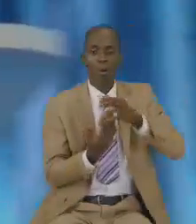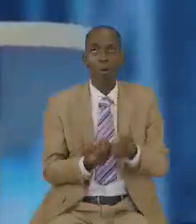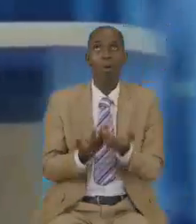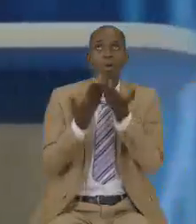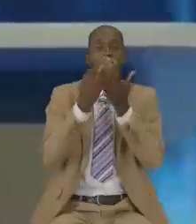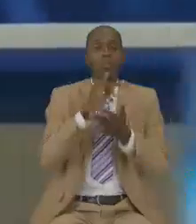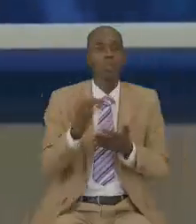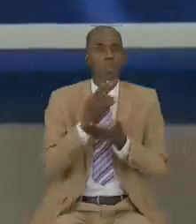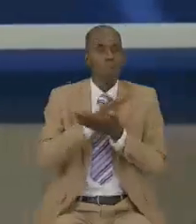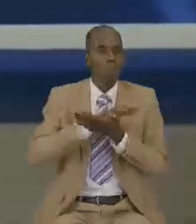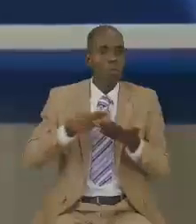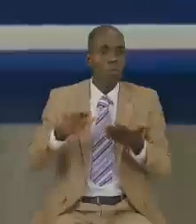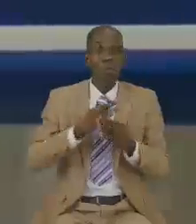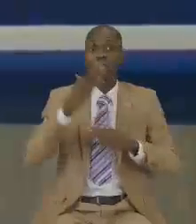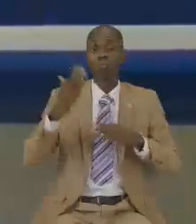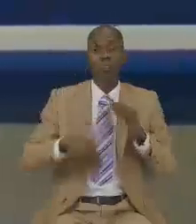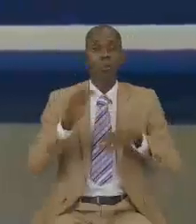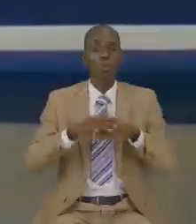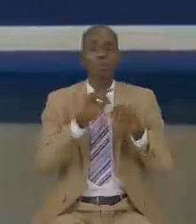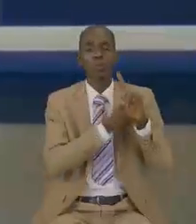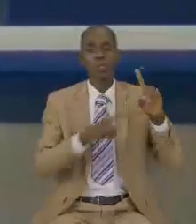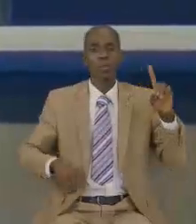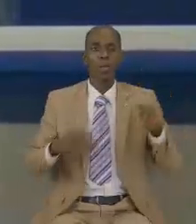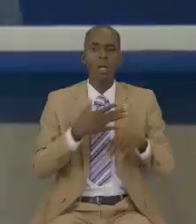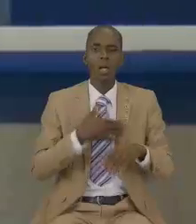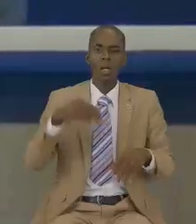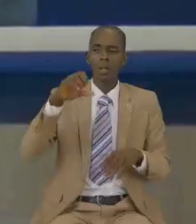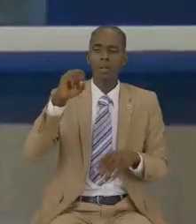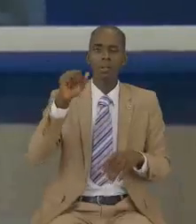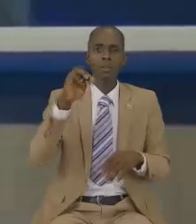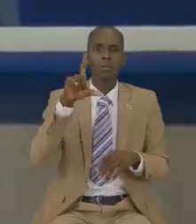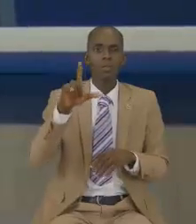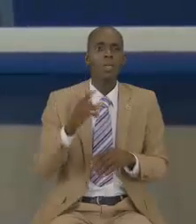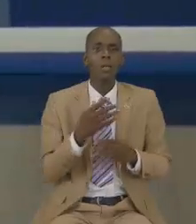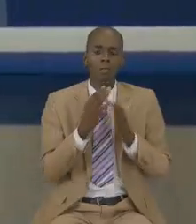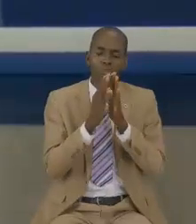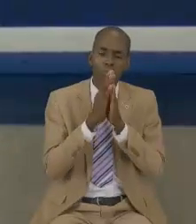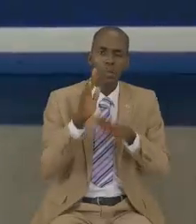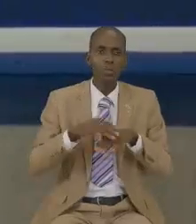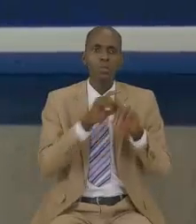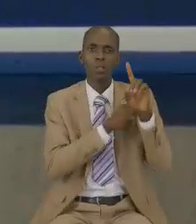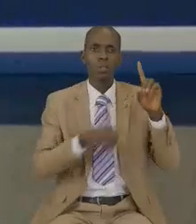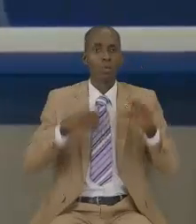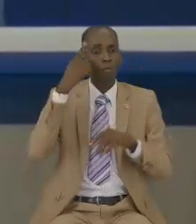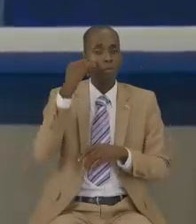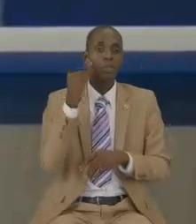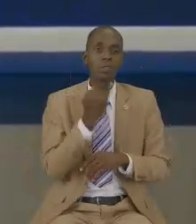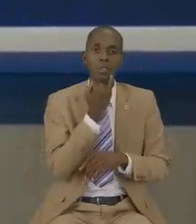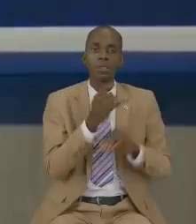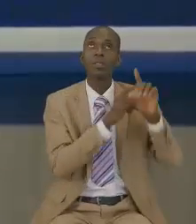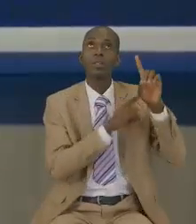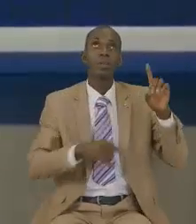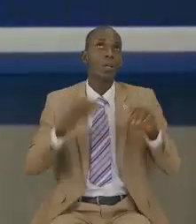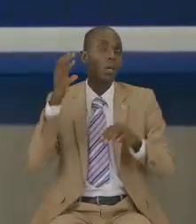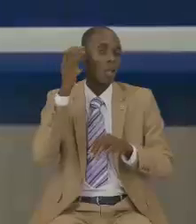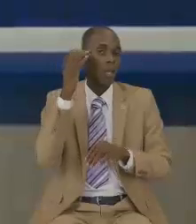Lord. And Samuel cried unto the Lord for Israel, and the Lord heard him. Every prayer